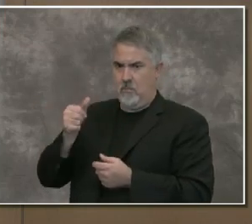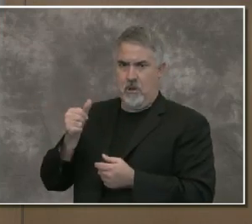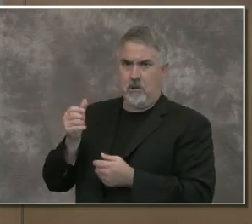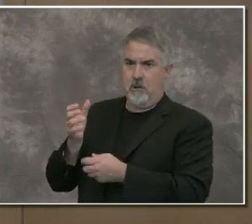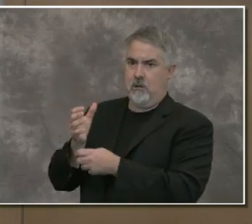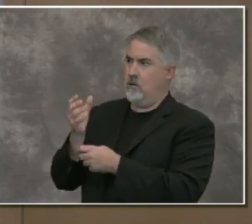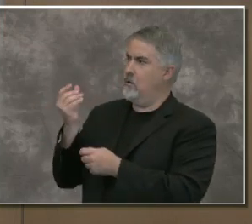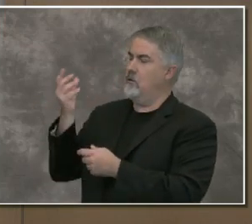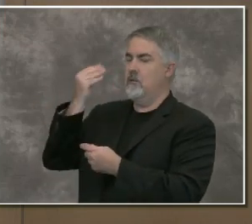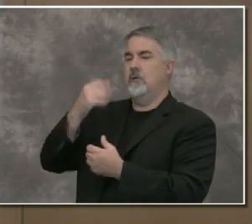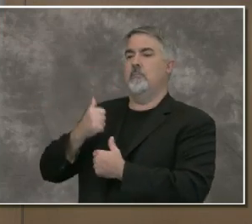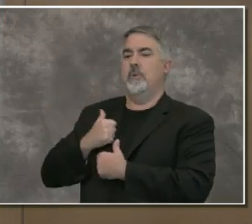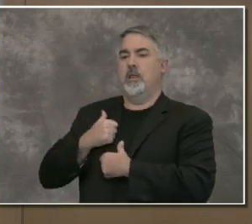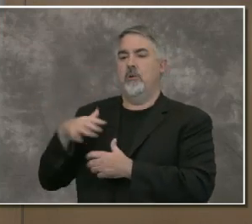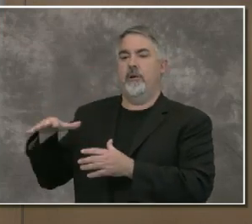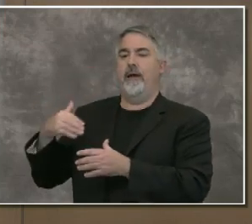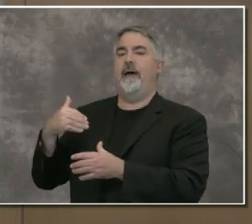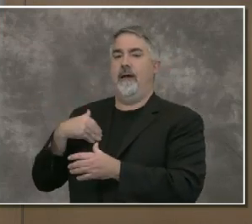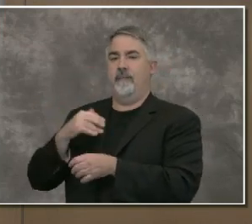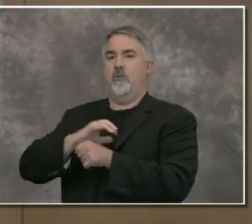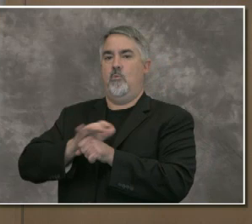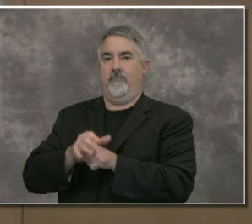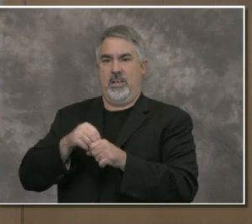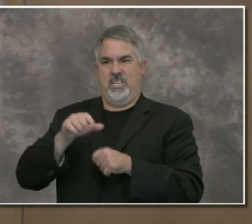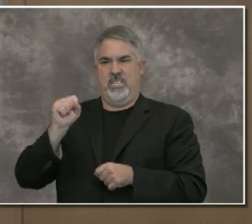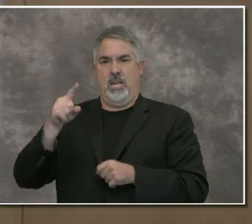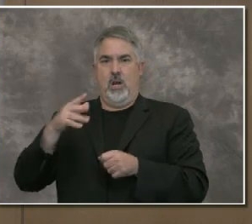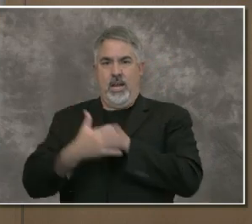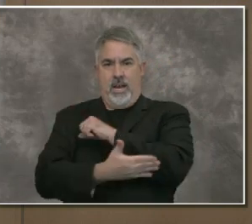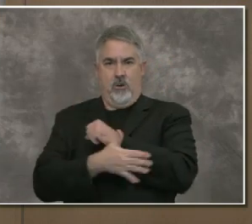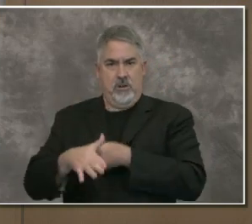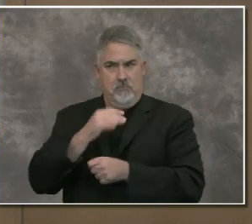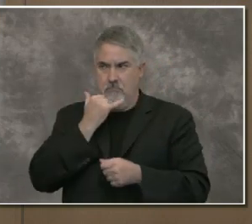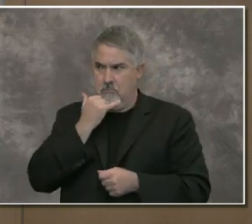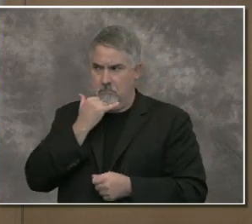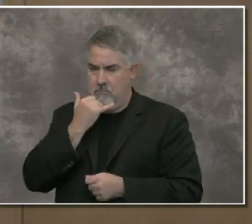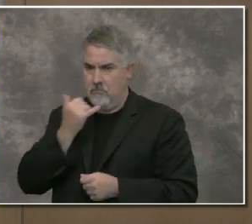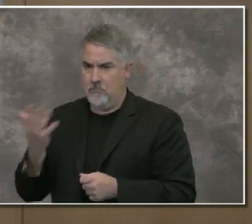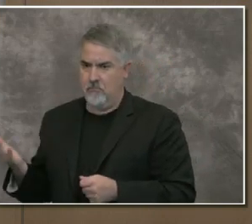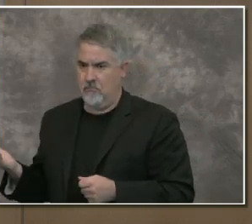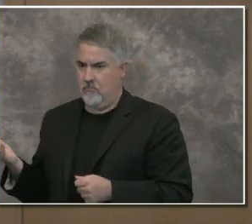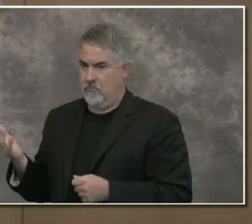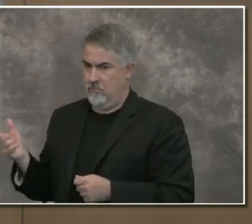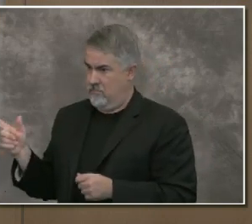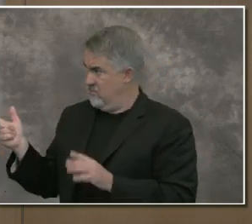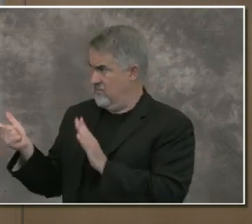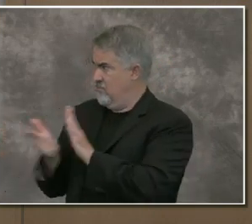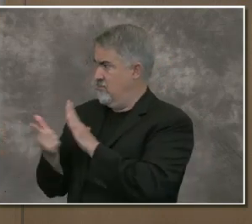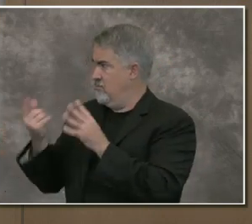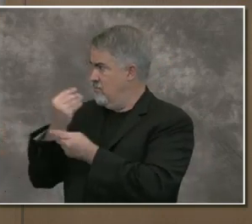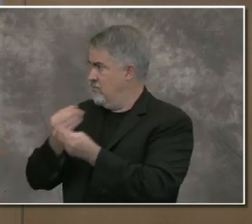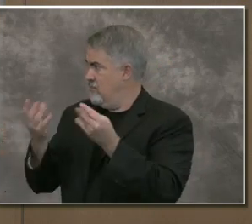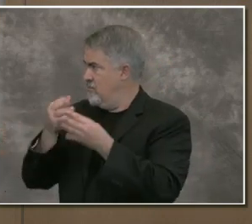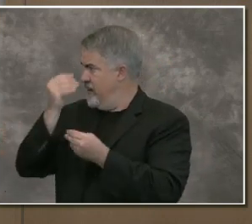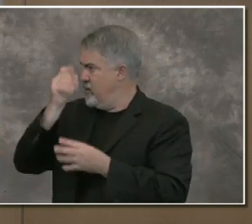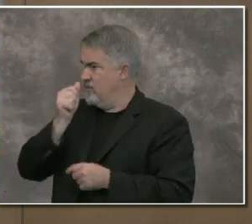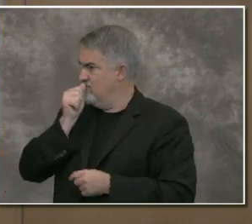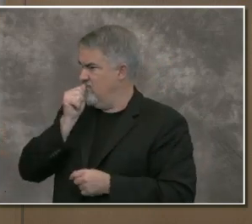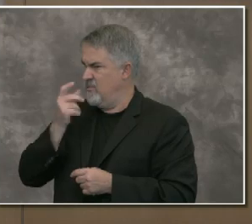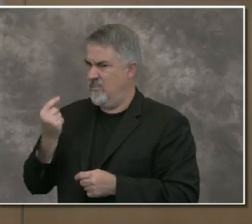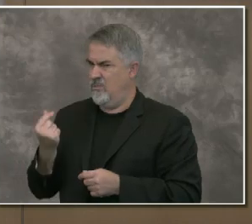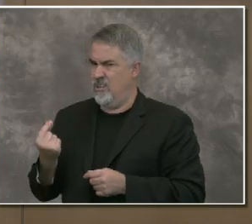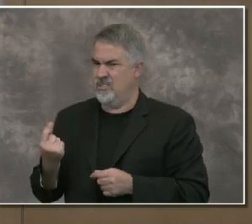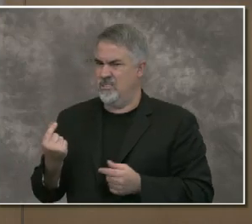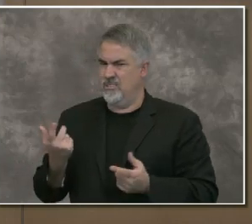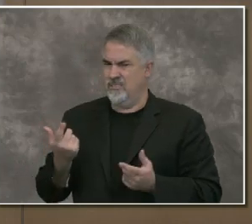cases are on our local bases? And is there any law? Is it illegal for you to tell us how many? And if not, why won't you